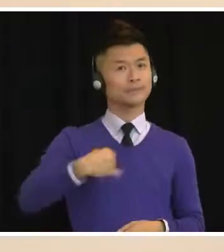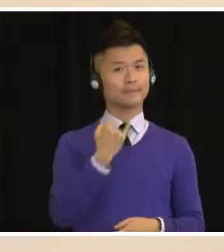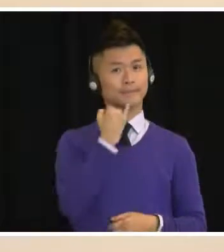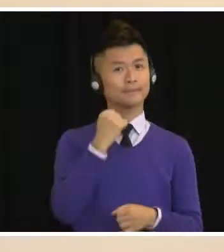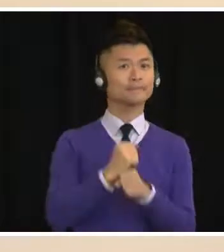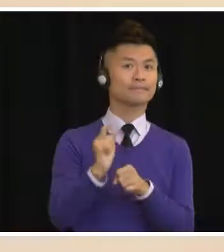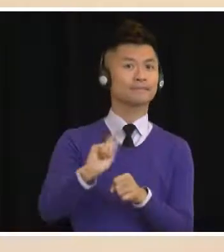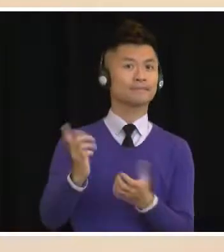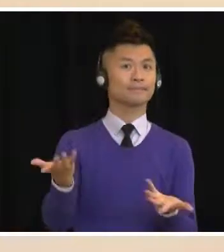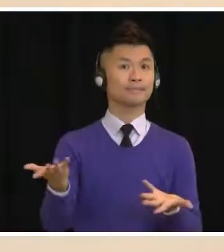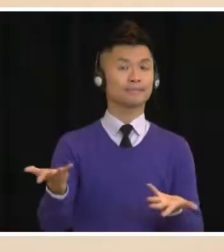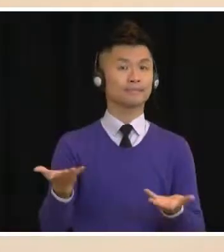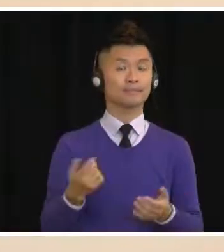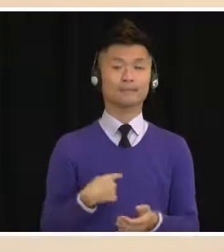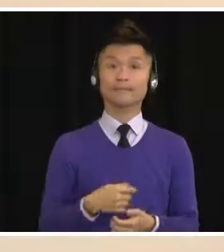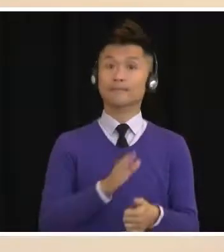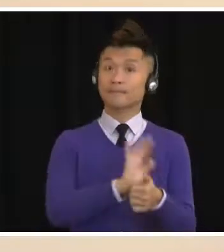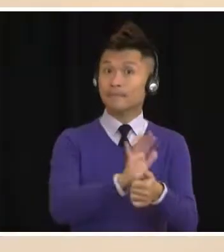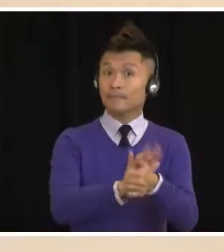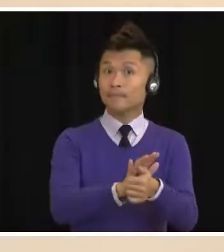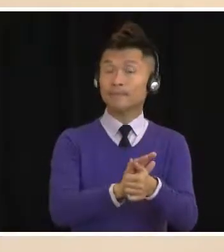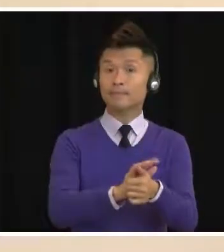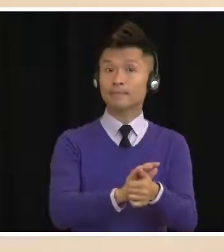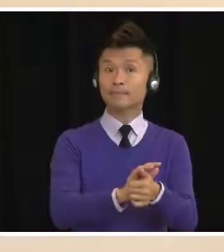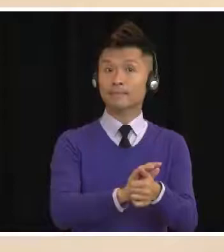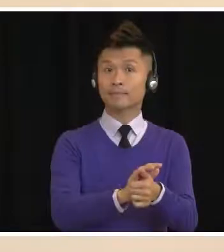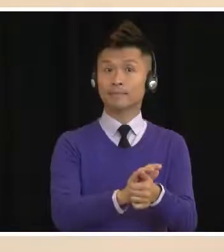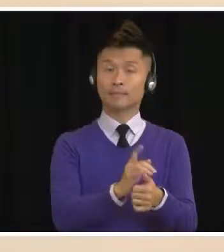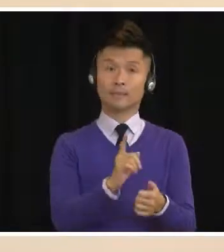independent, child-friendly complaints mechanism?